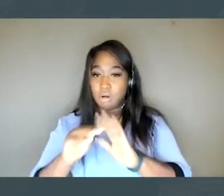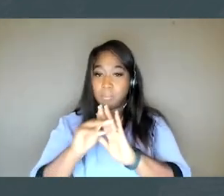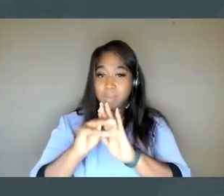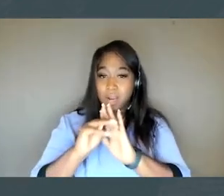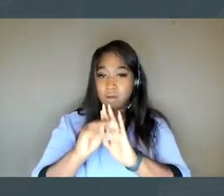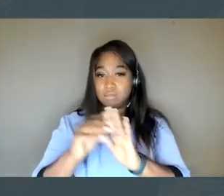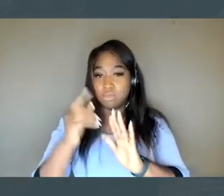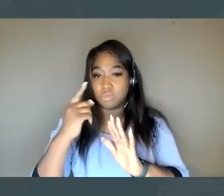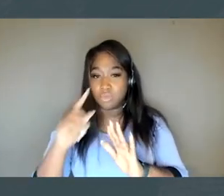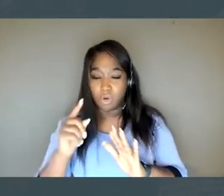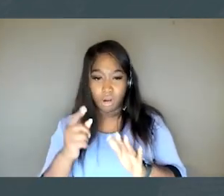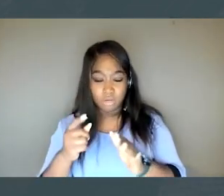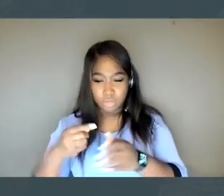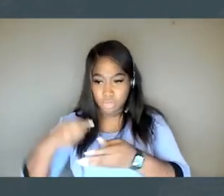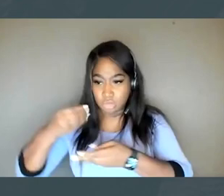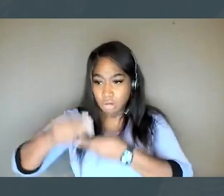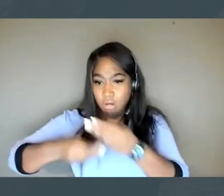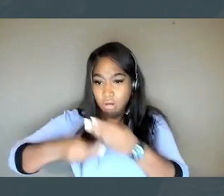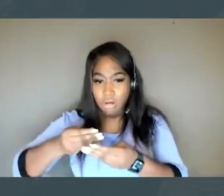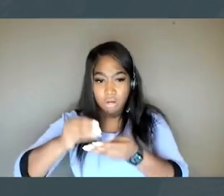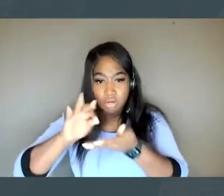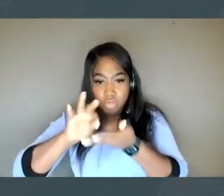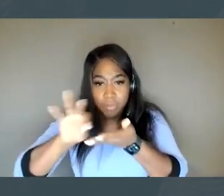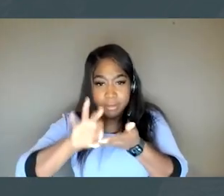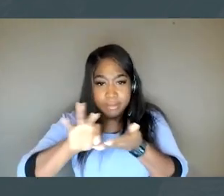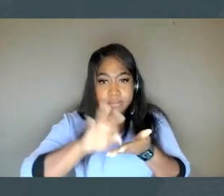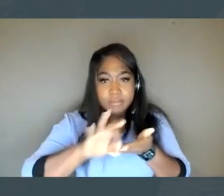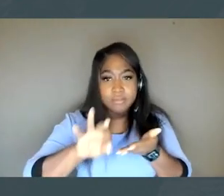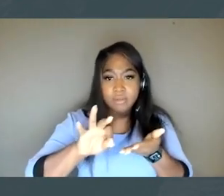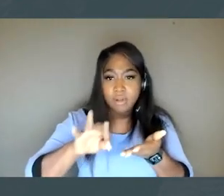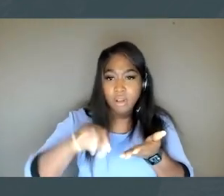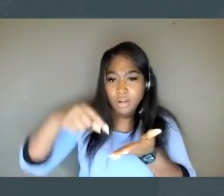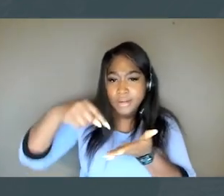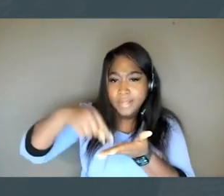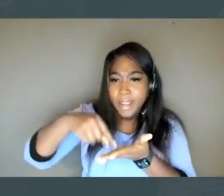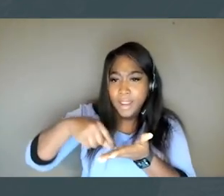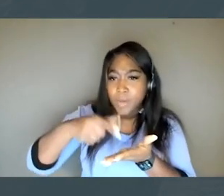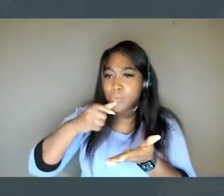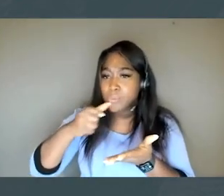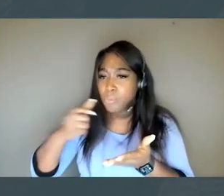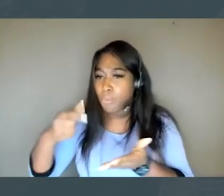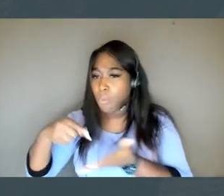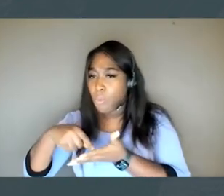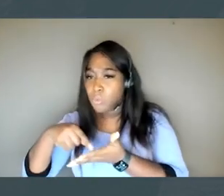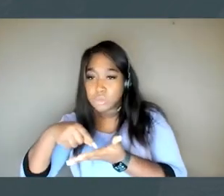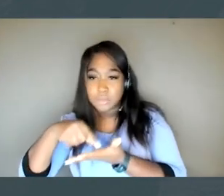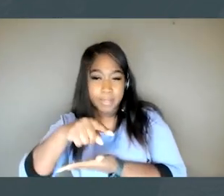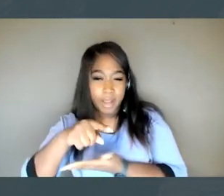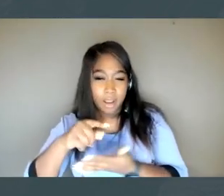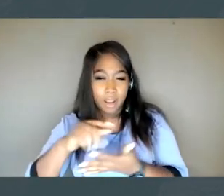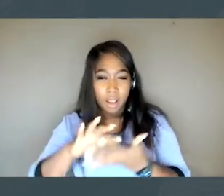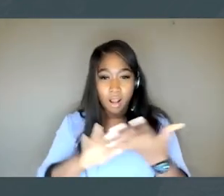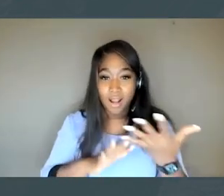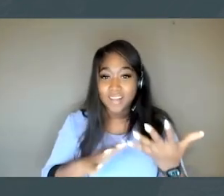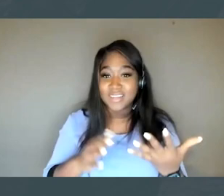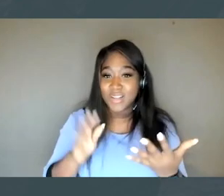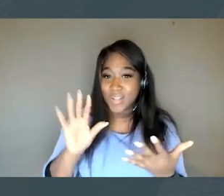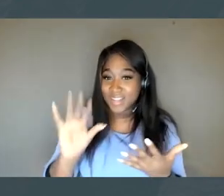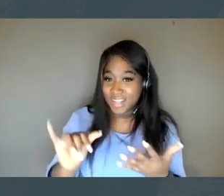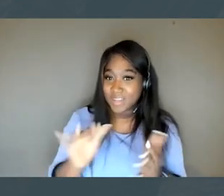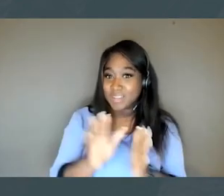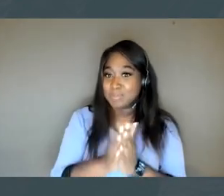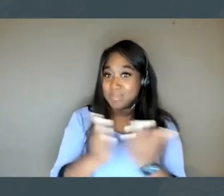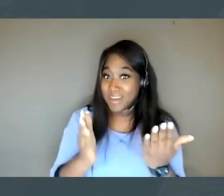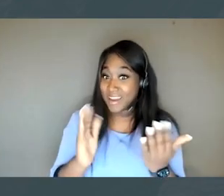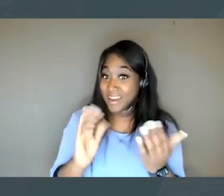and debt and who owes what. I mean, you know, there was a book, How Europe Underdeveloped Africa, you know,